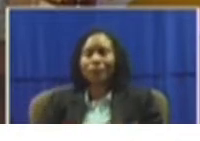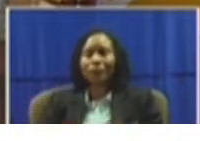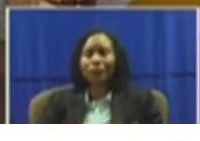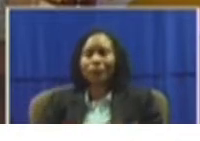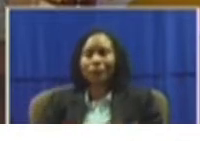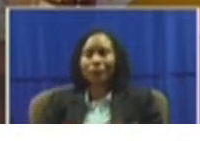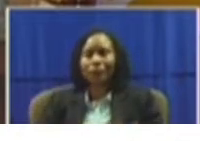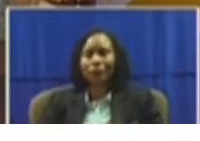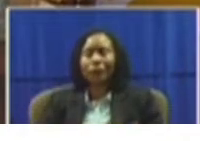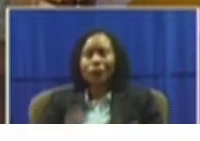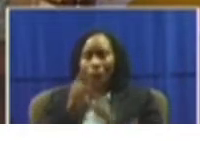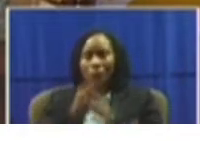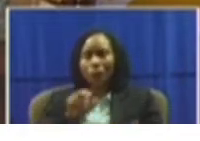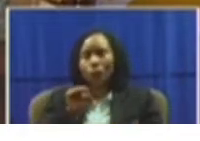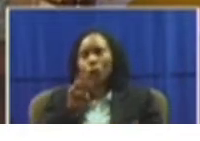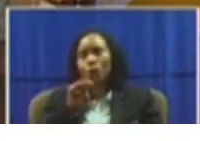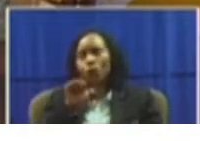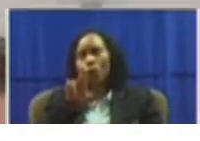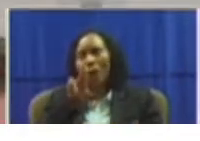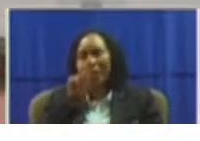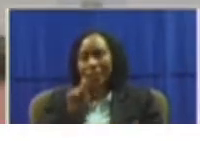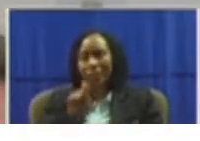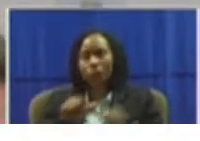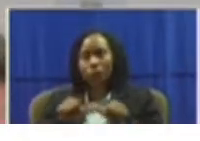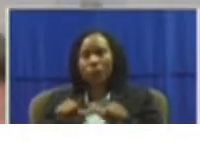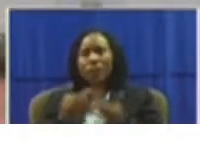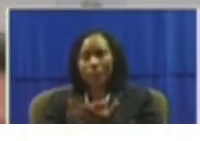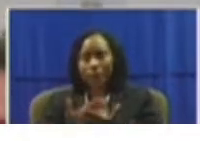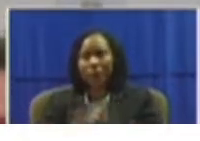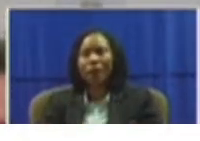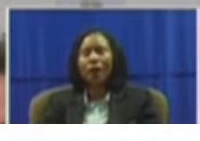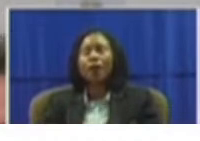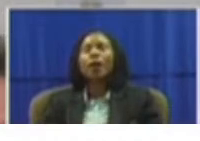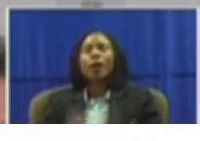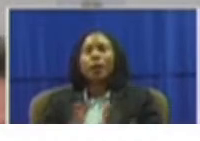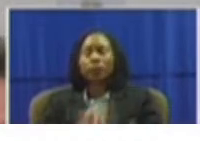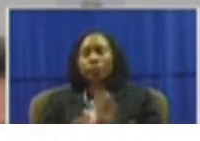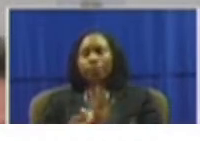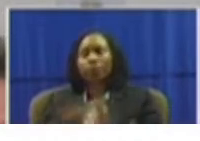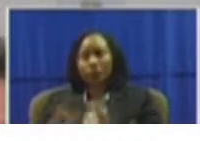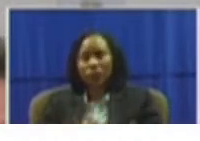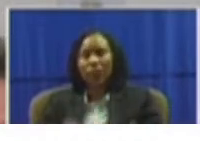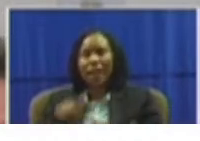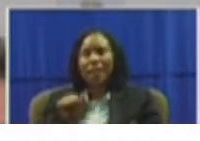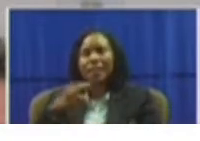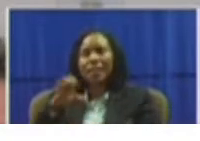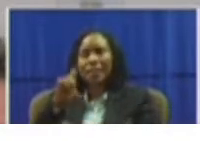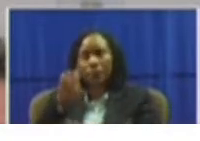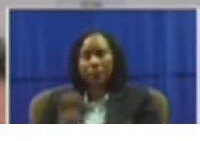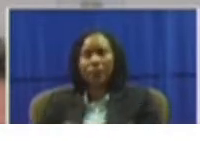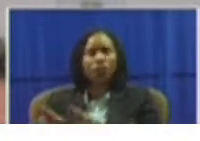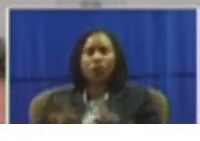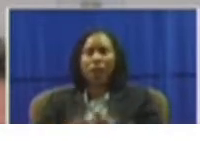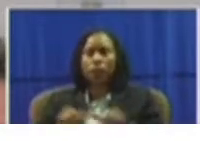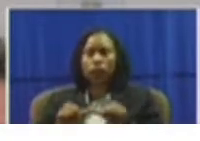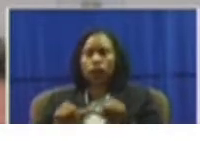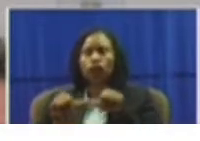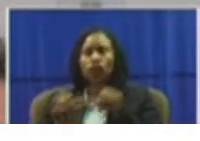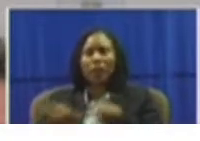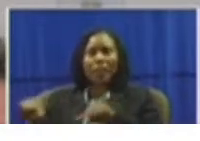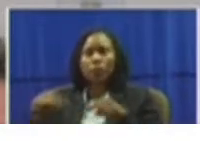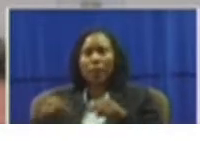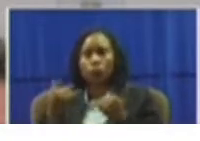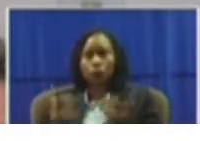Honorable Swart, you may proceed. Yes, thank you, Speaker. As I was indicating, the ACDP is ready to continue with the debate today in terms of